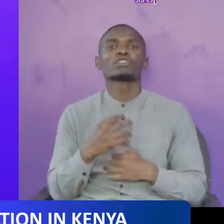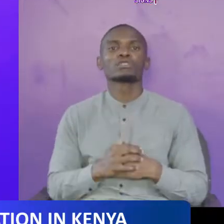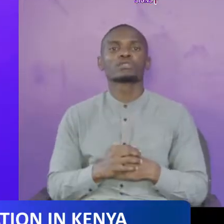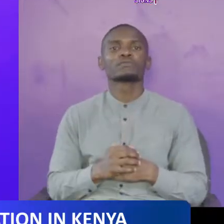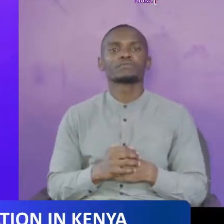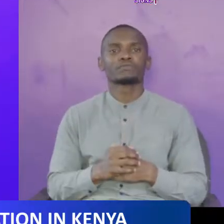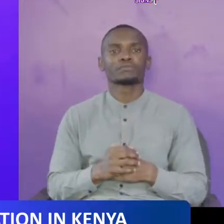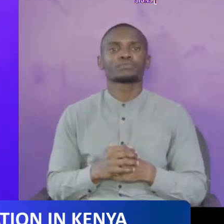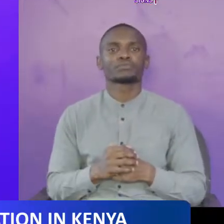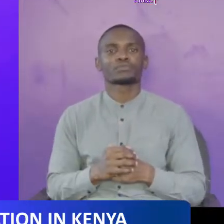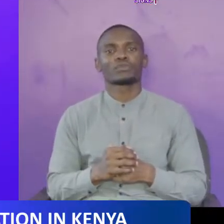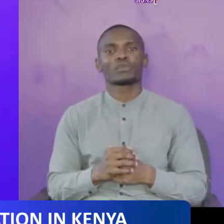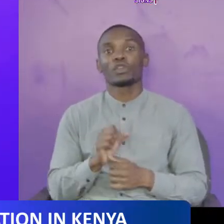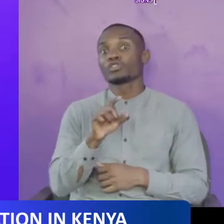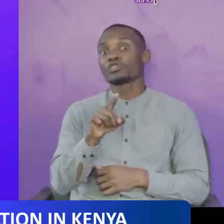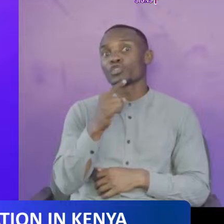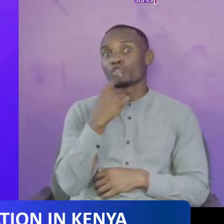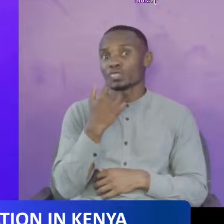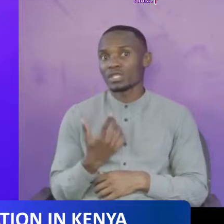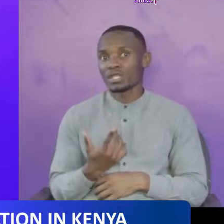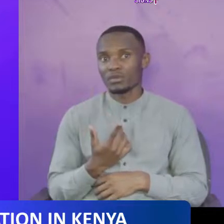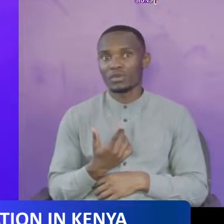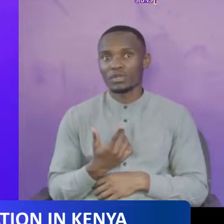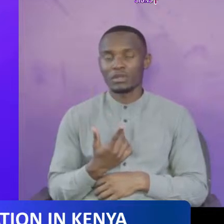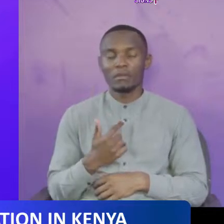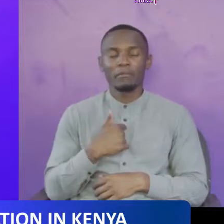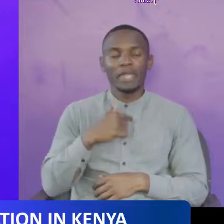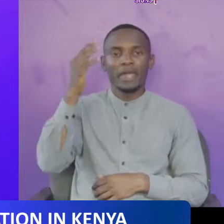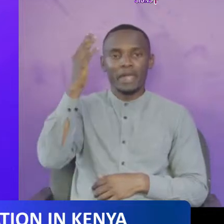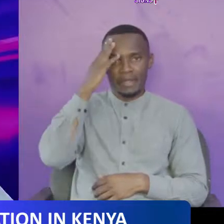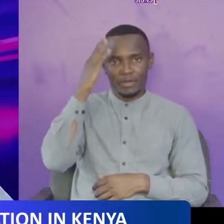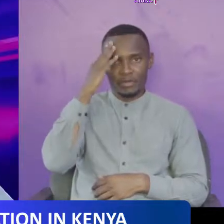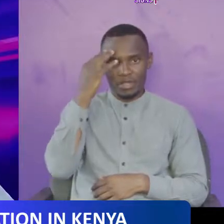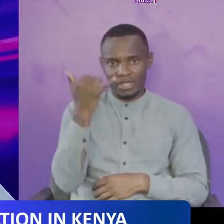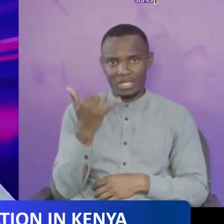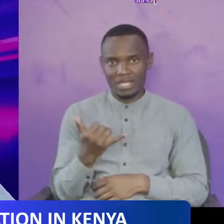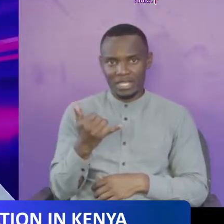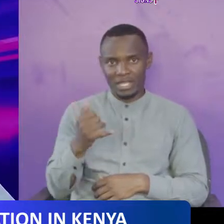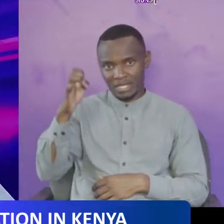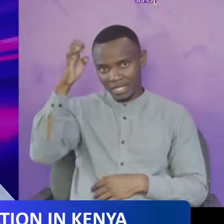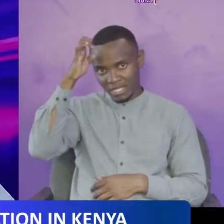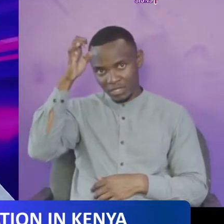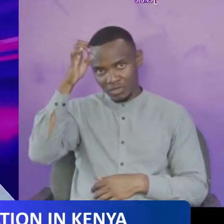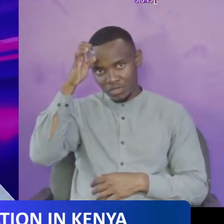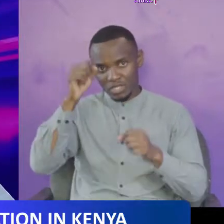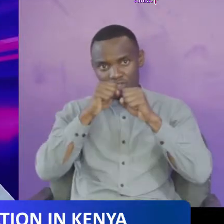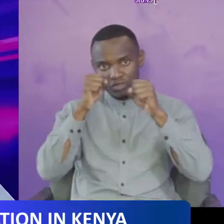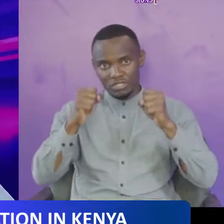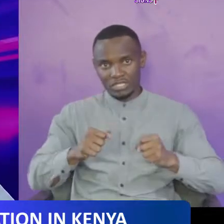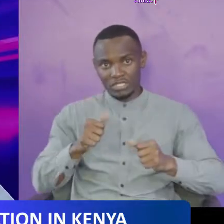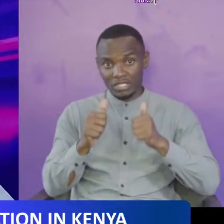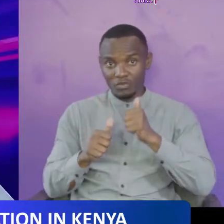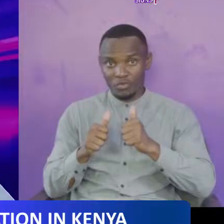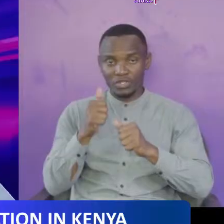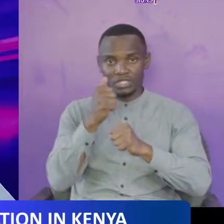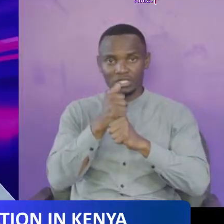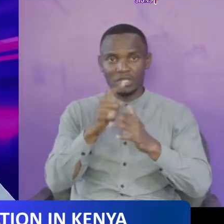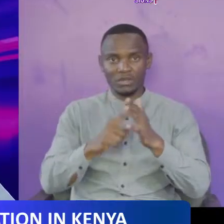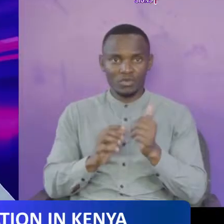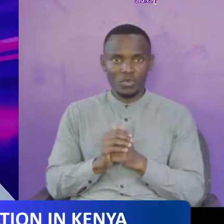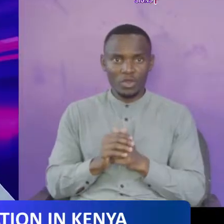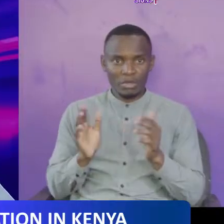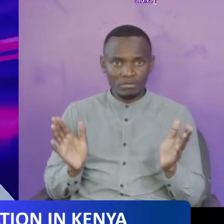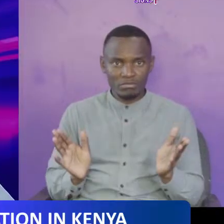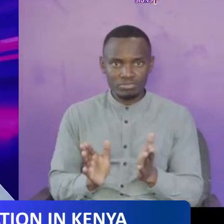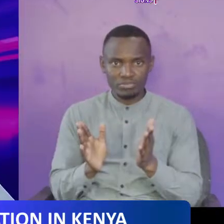getting as a solution is, I know the current education system that is being pushed, that is the CBE, is trying